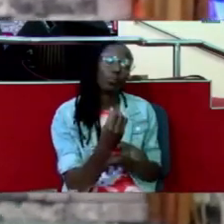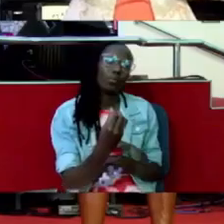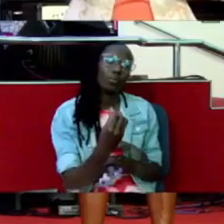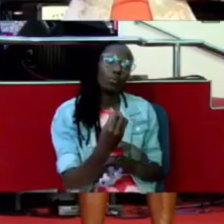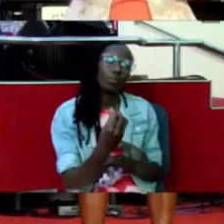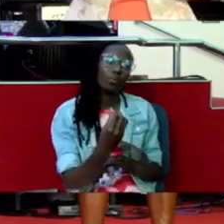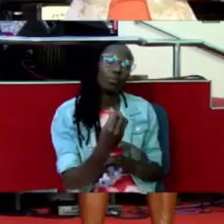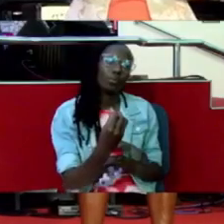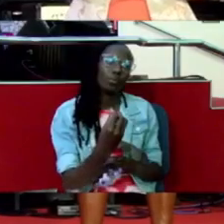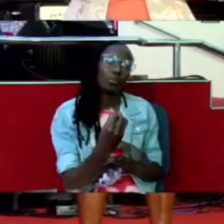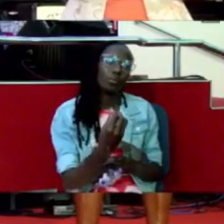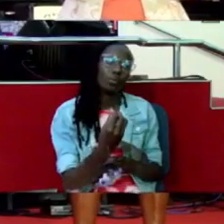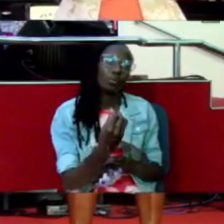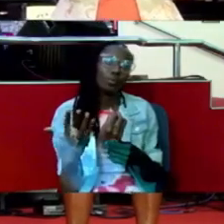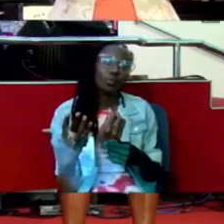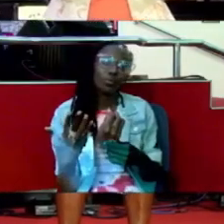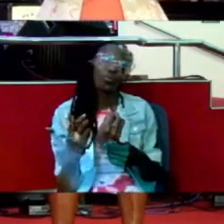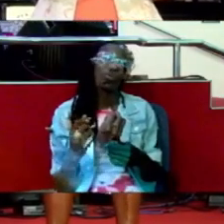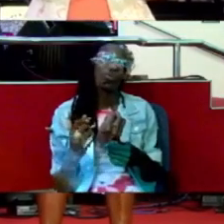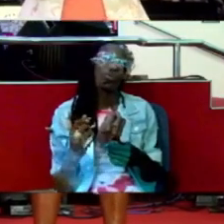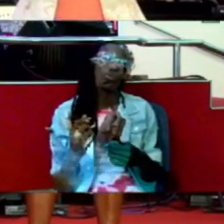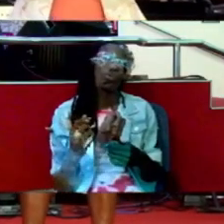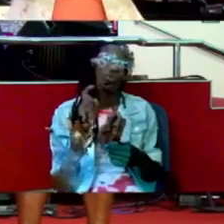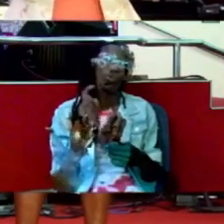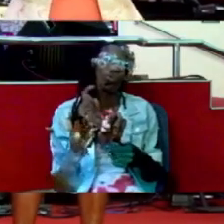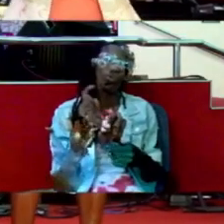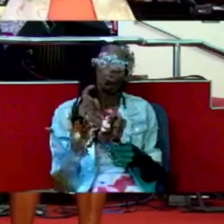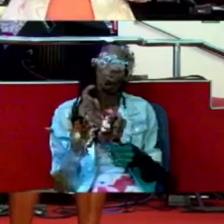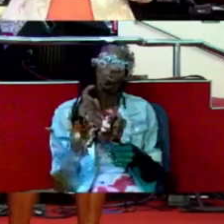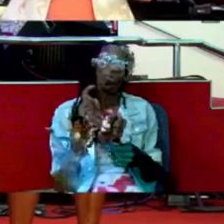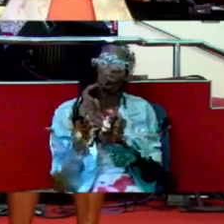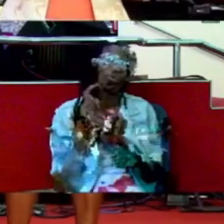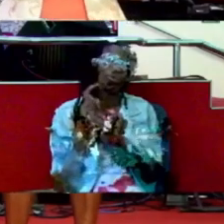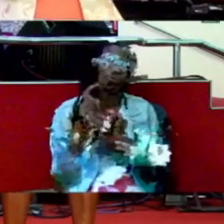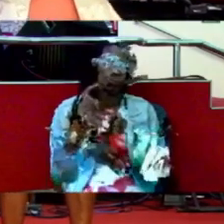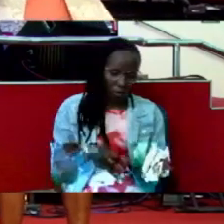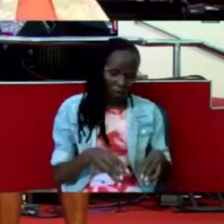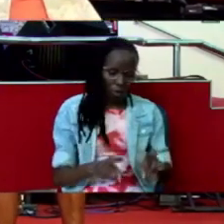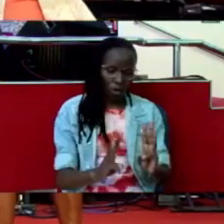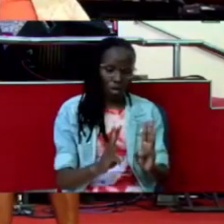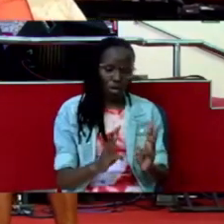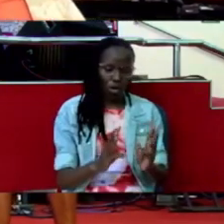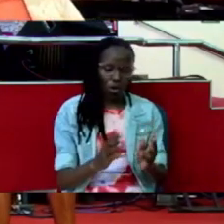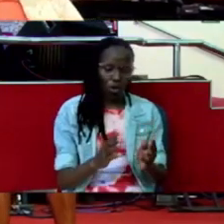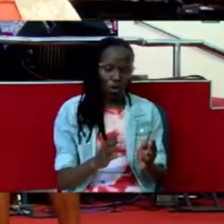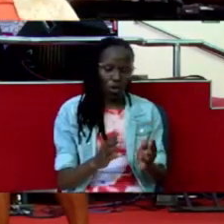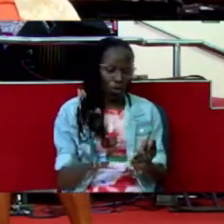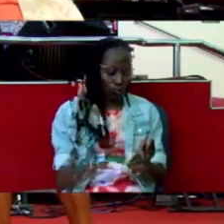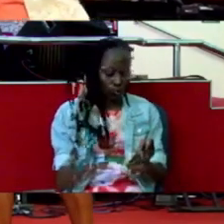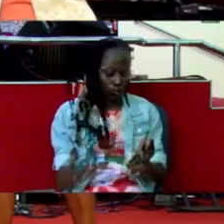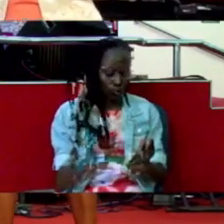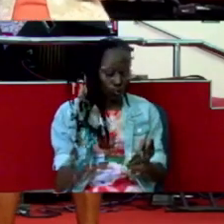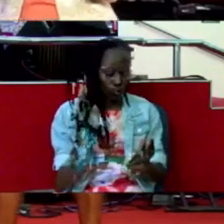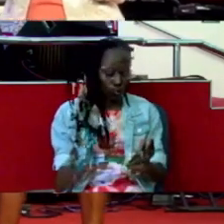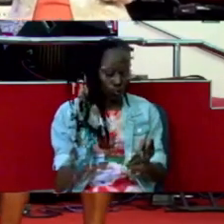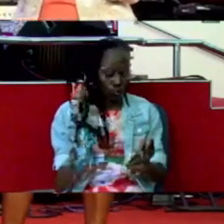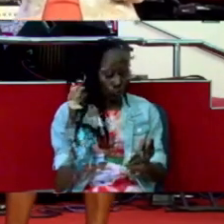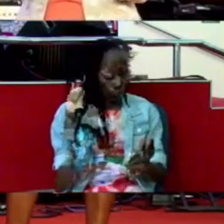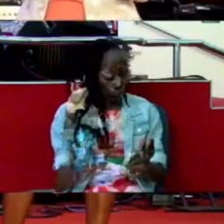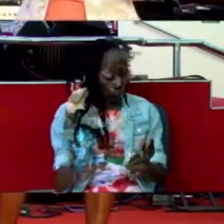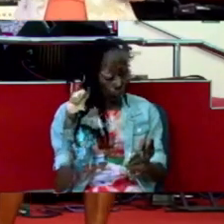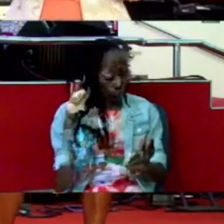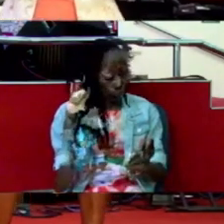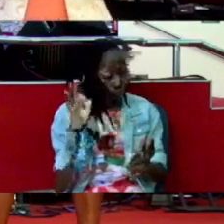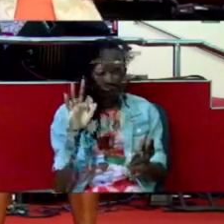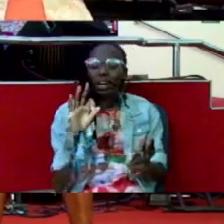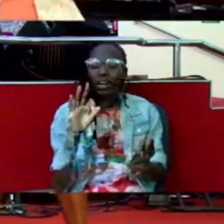we need to do, we need to walk in the path of obedience. Tunapostahili kufanya ni kutembea kwenye njia za utiifu. For us to get victory.